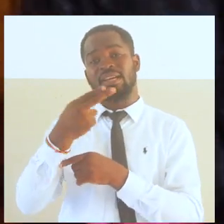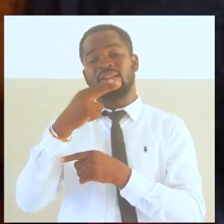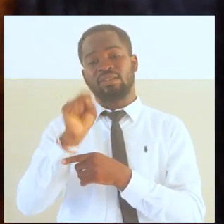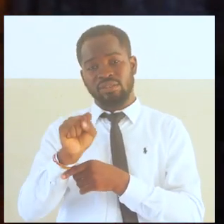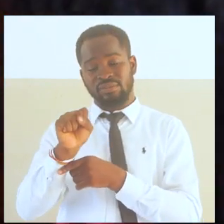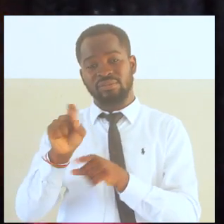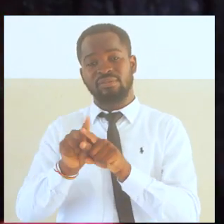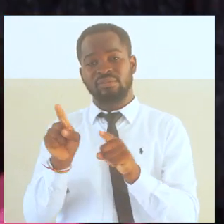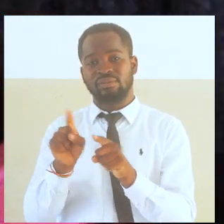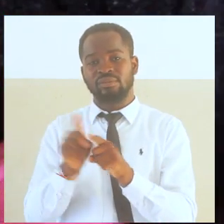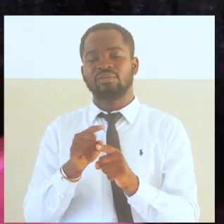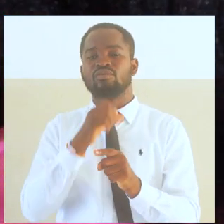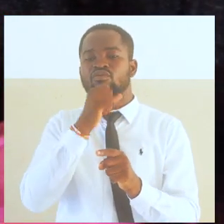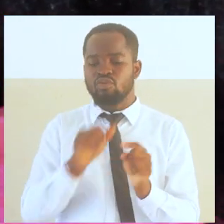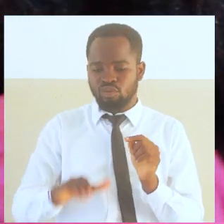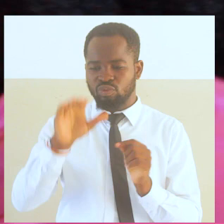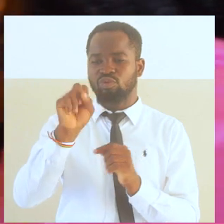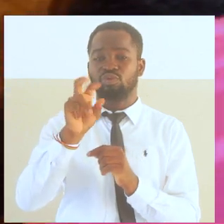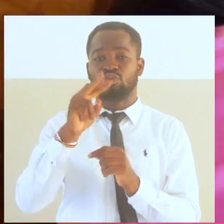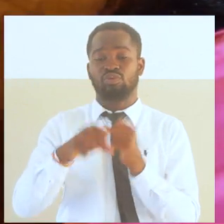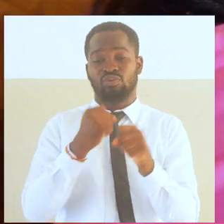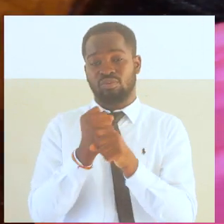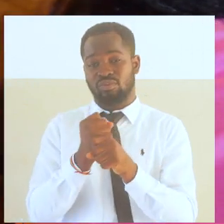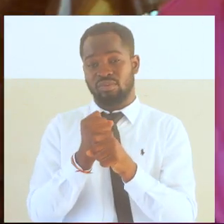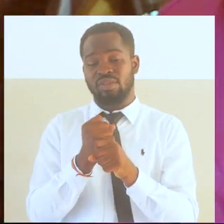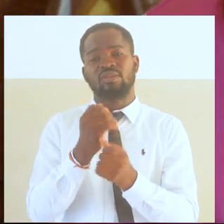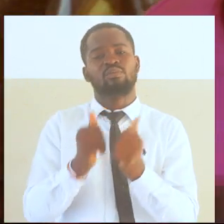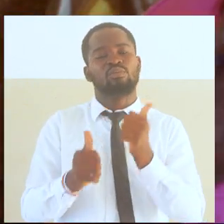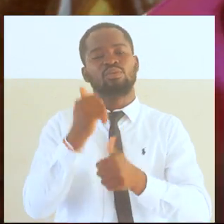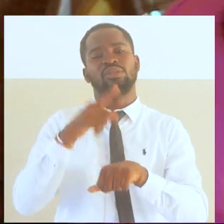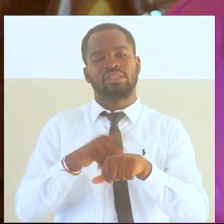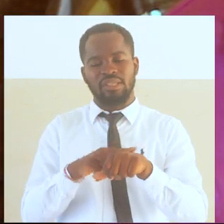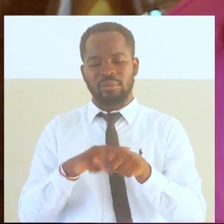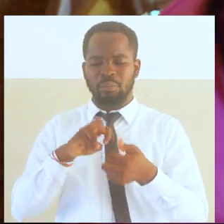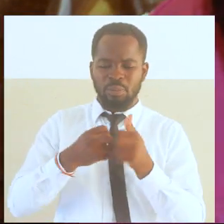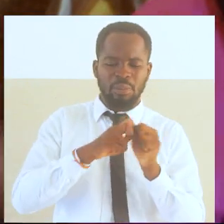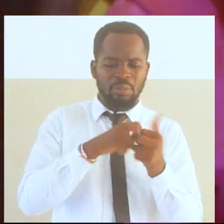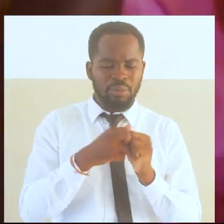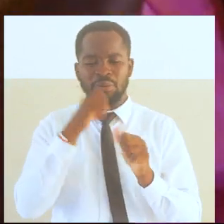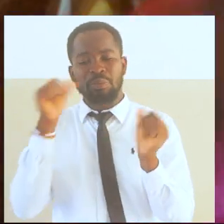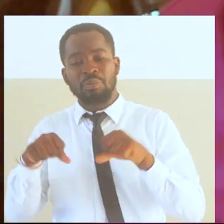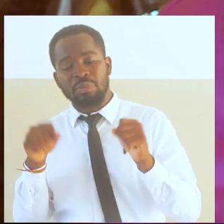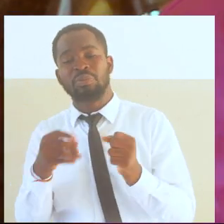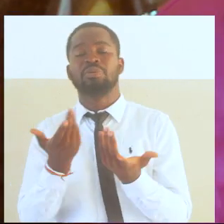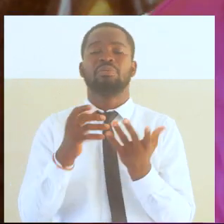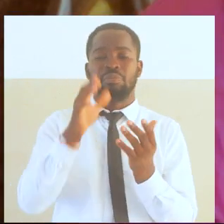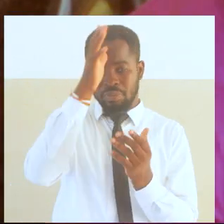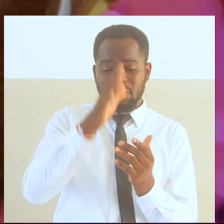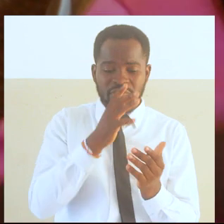mess, every day the place is smelly, and I sit in Uber cars, I'm wet in the